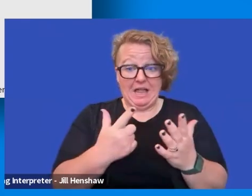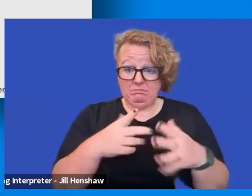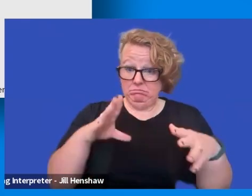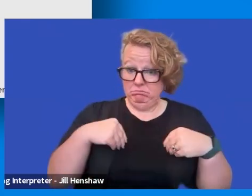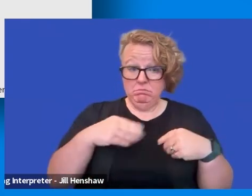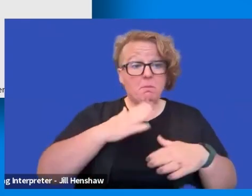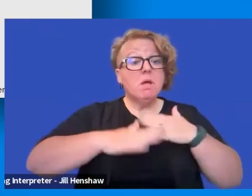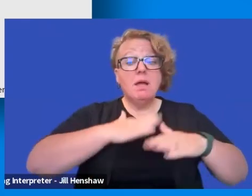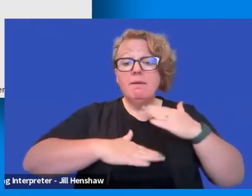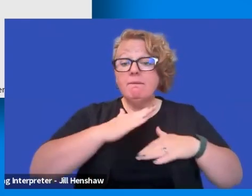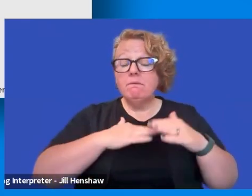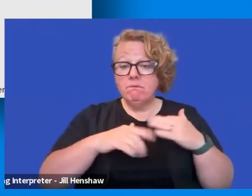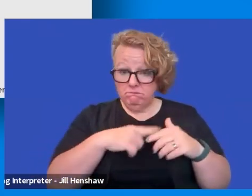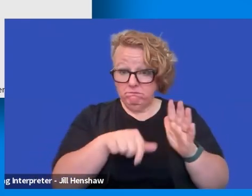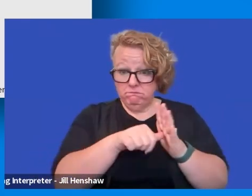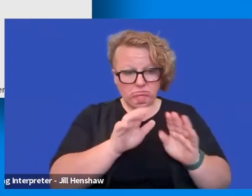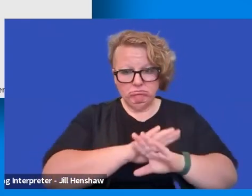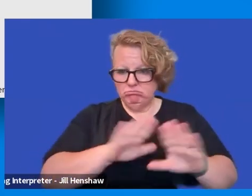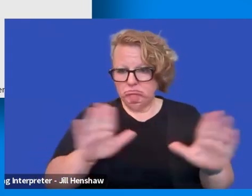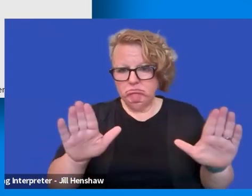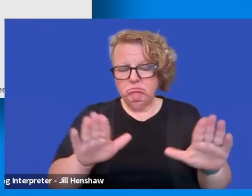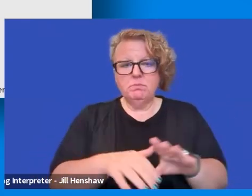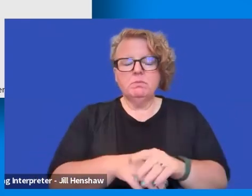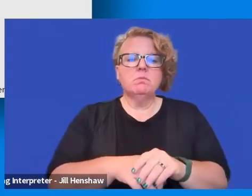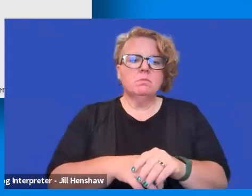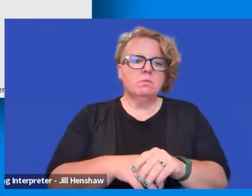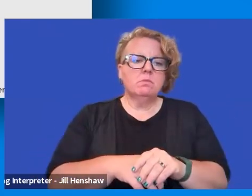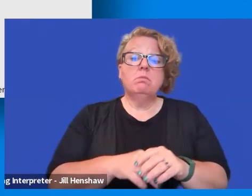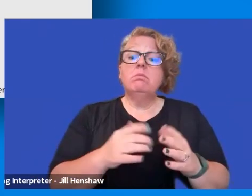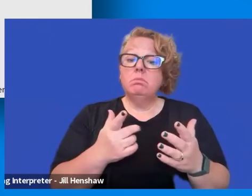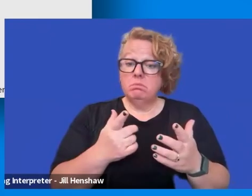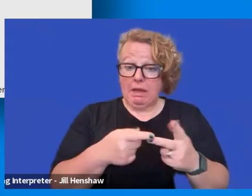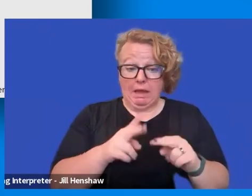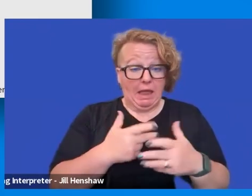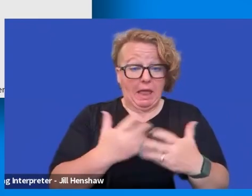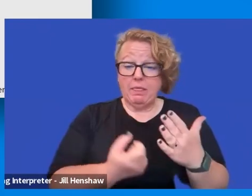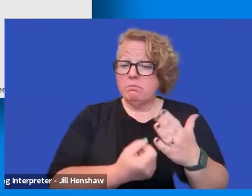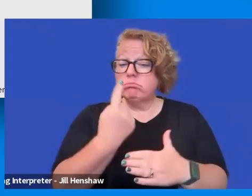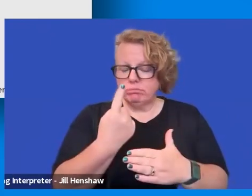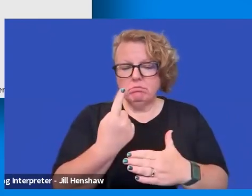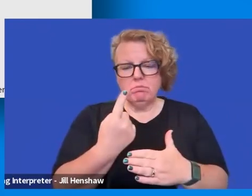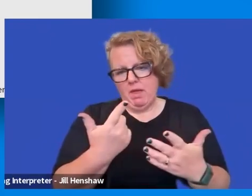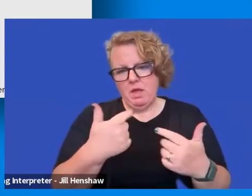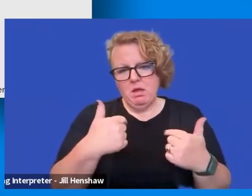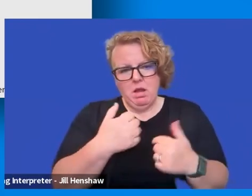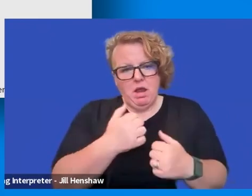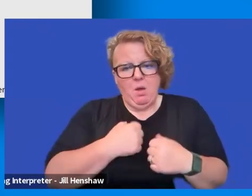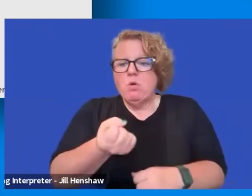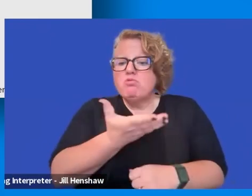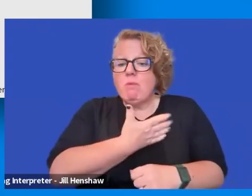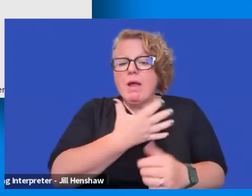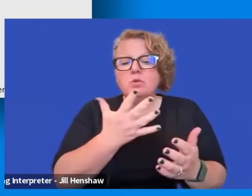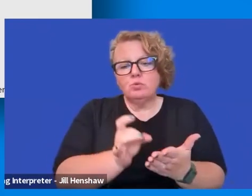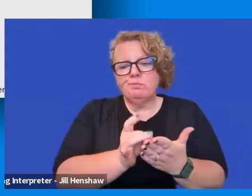form of behaviour that we find difficult, and if that occurs, we reserve the right to remove you from the digital meeting, but